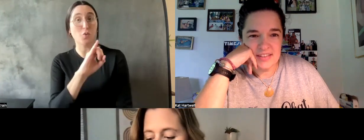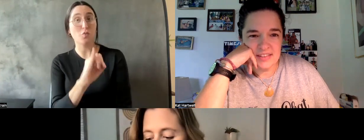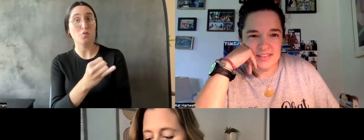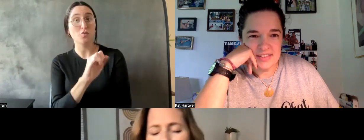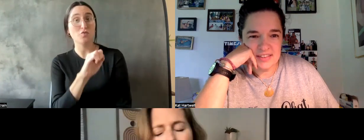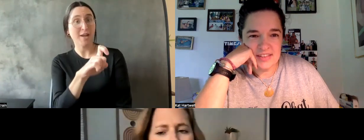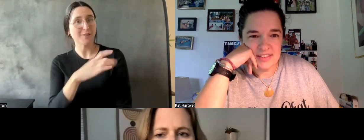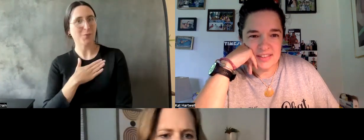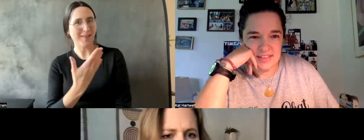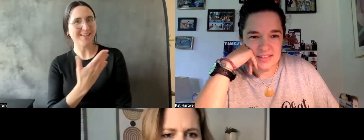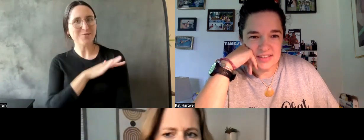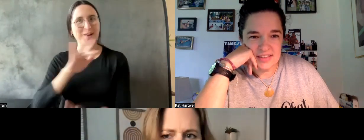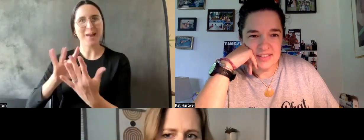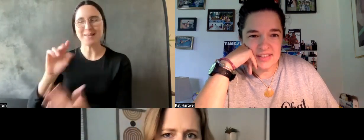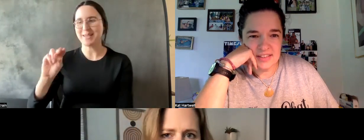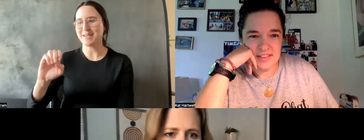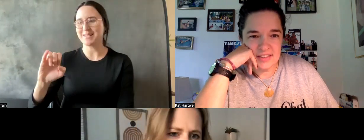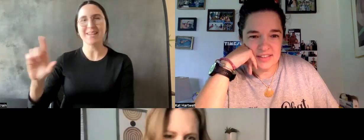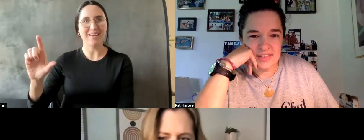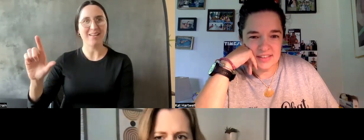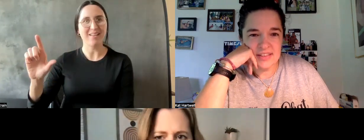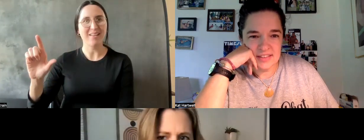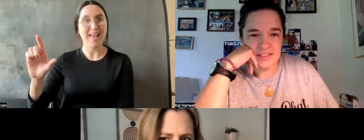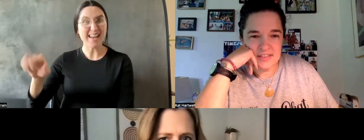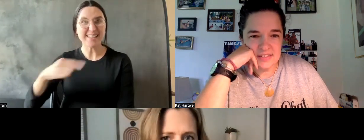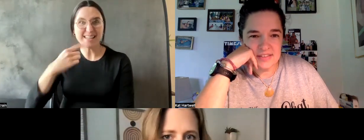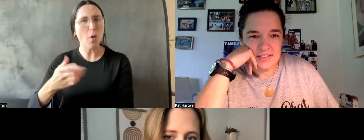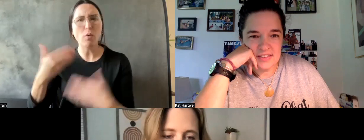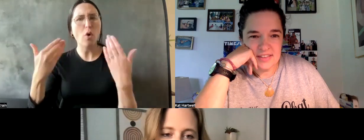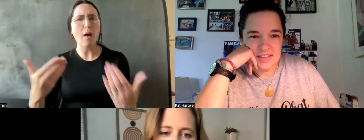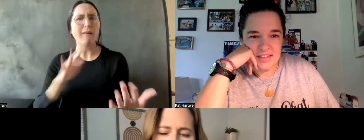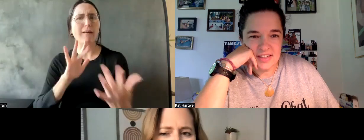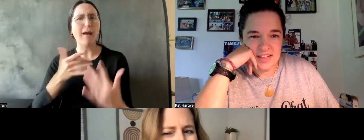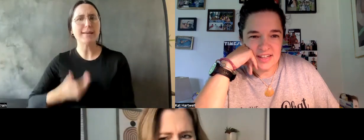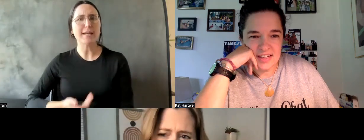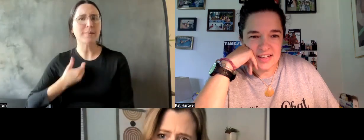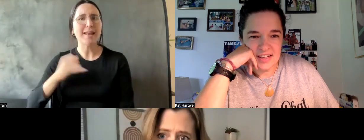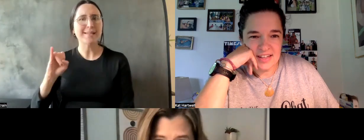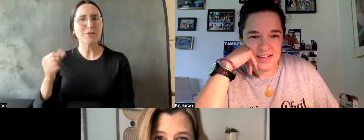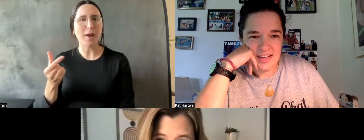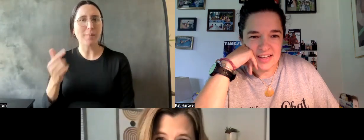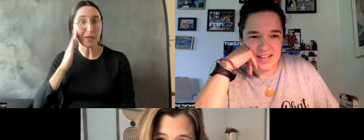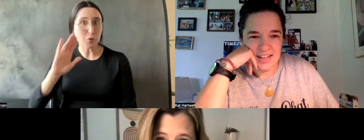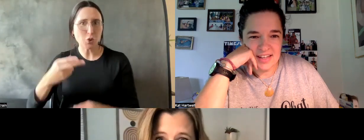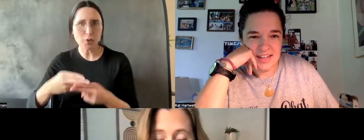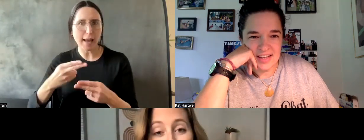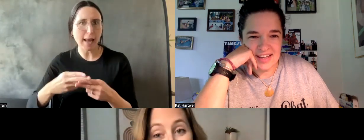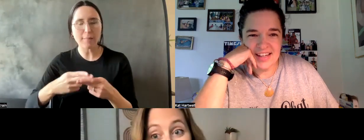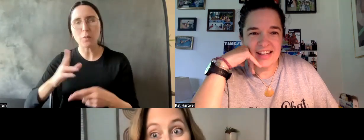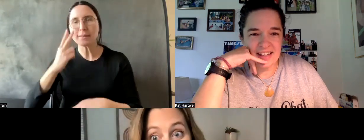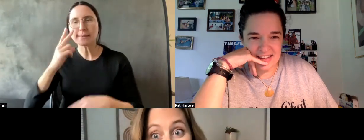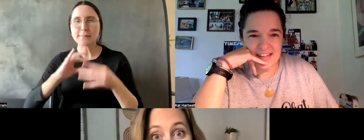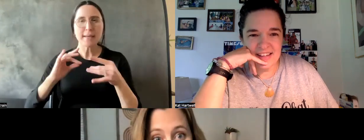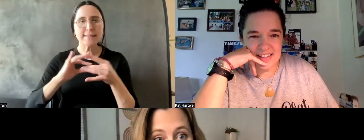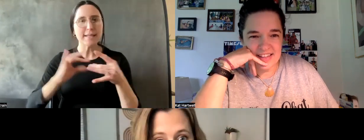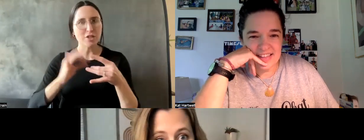him and she was like, hey, he just said, reach out to him on Instagram. Like he knows your name now. So he'll respond. And I'm like, he ain't going to respond to me on Instagram. So